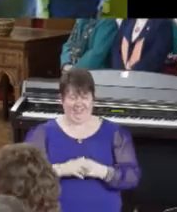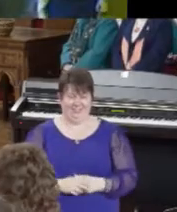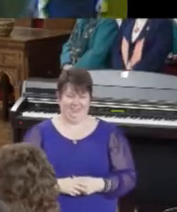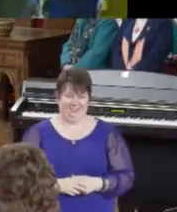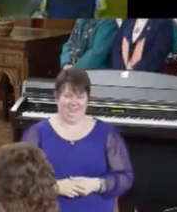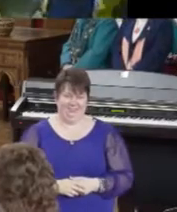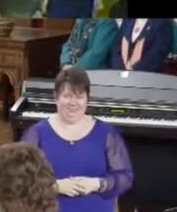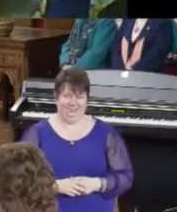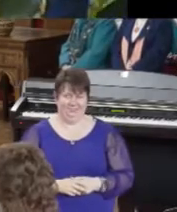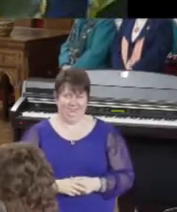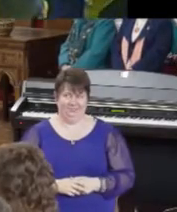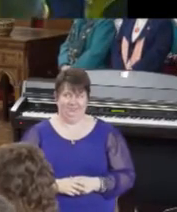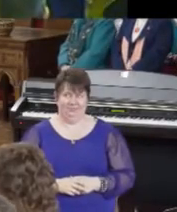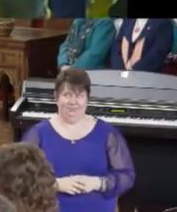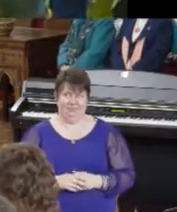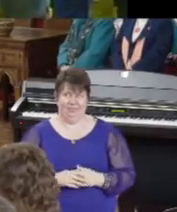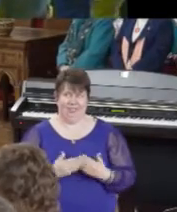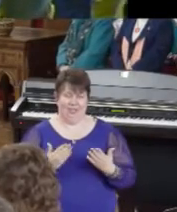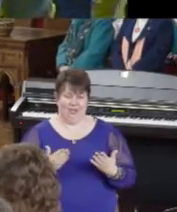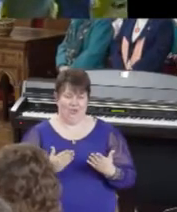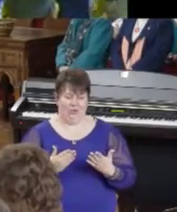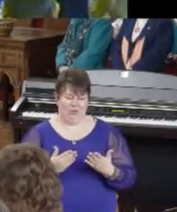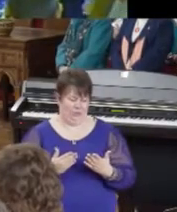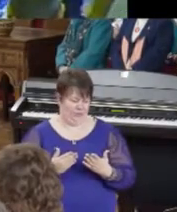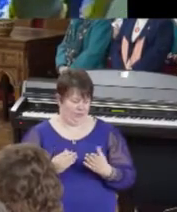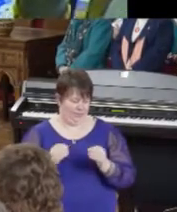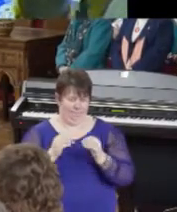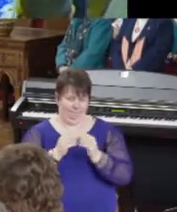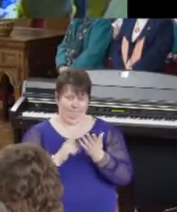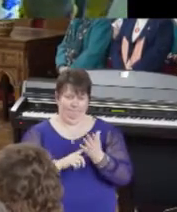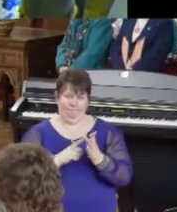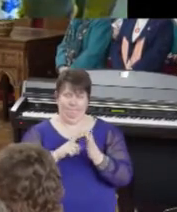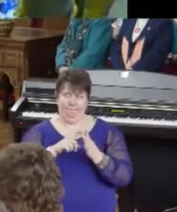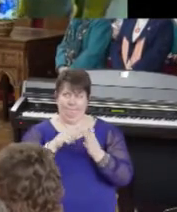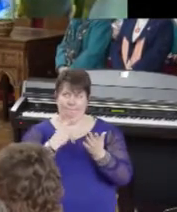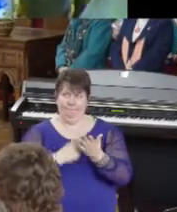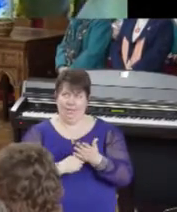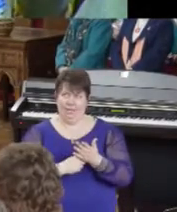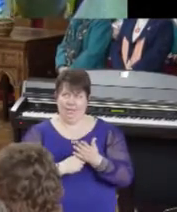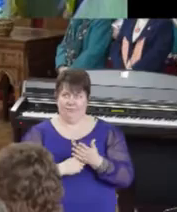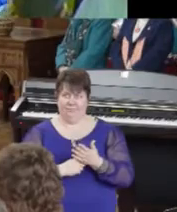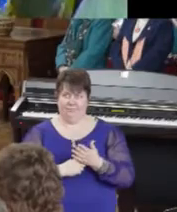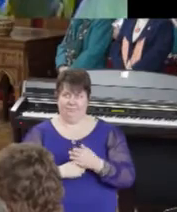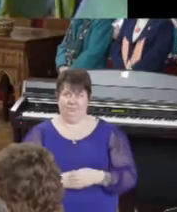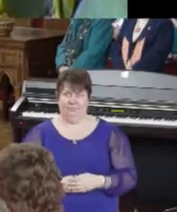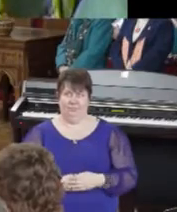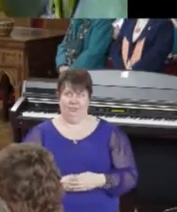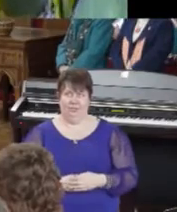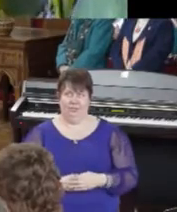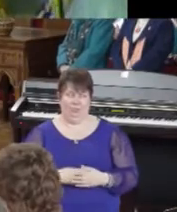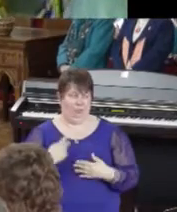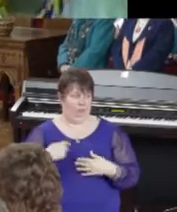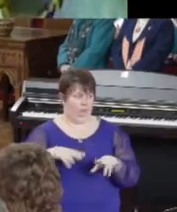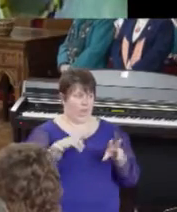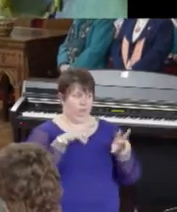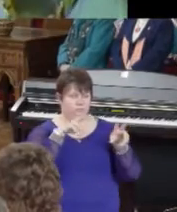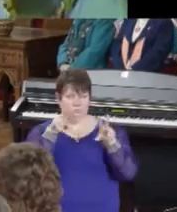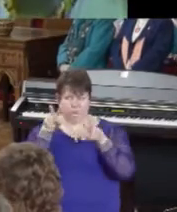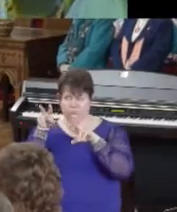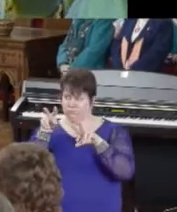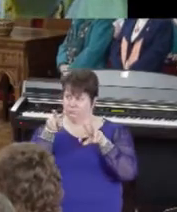not. Blair, you're going to come and see me for a wee moment? Uh-huh. Oh, he's having a good look at all of